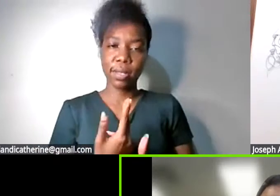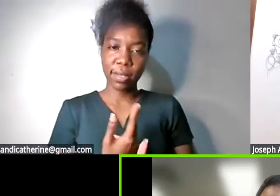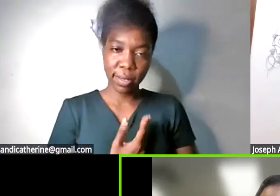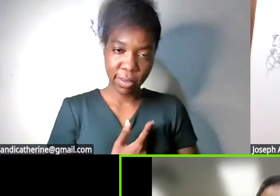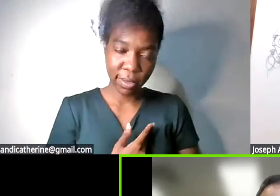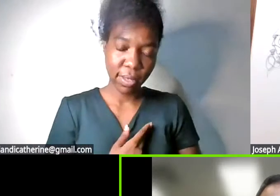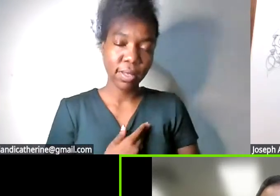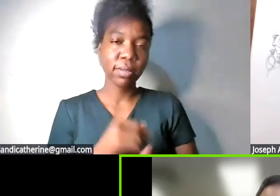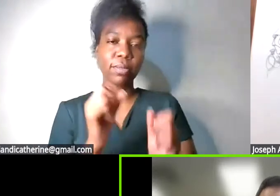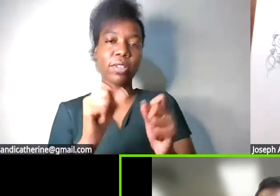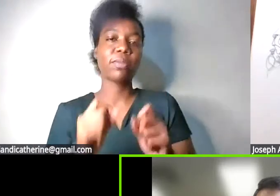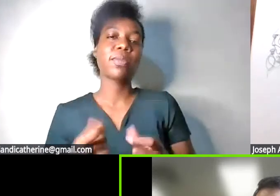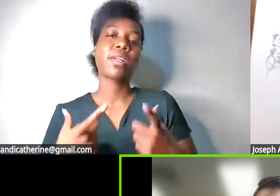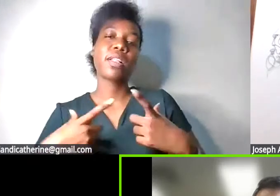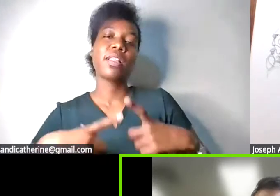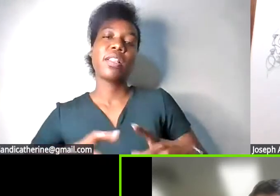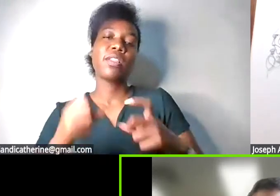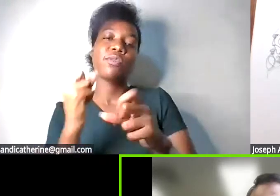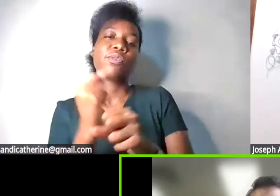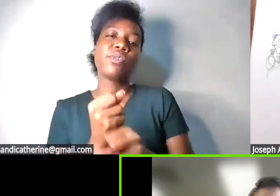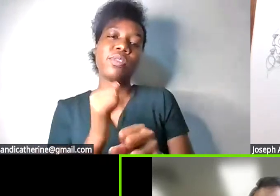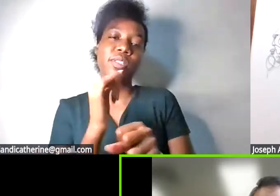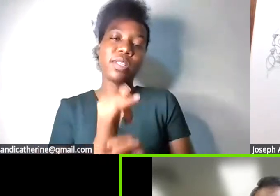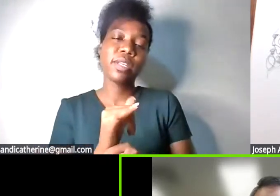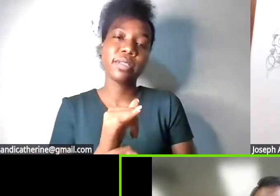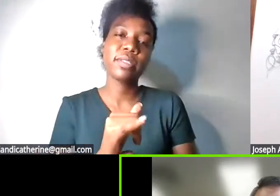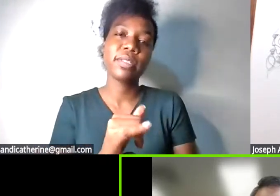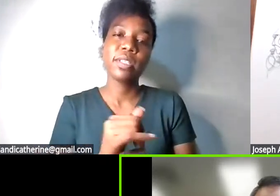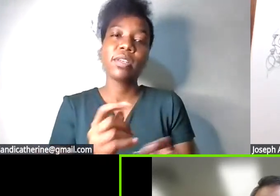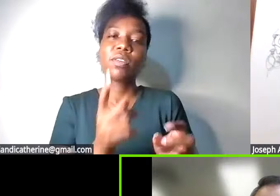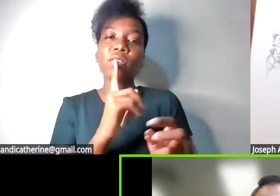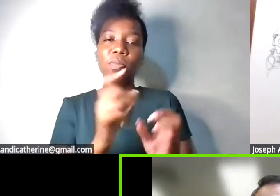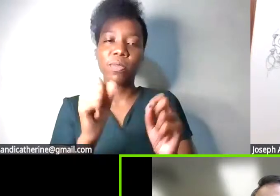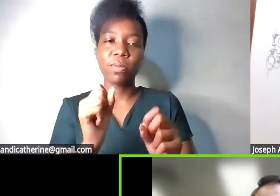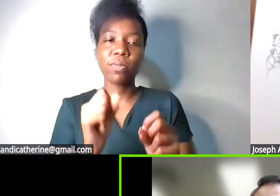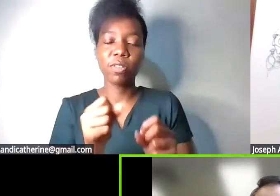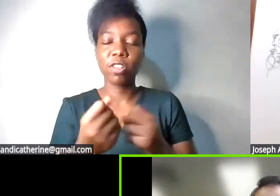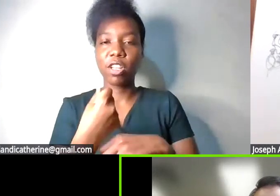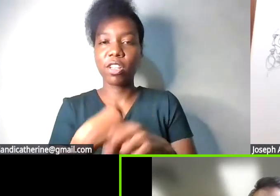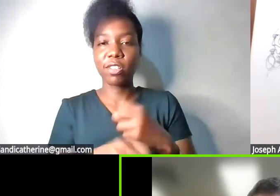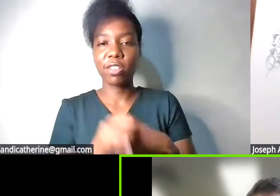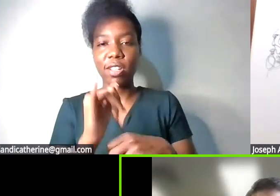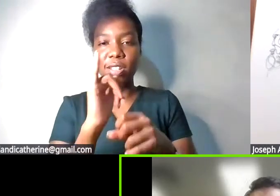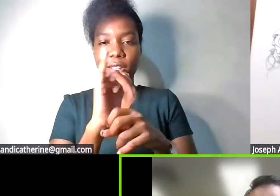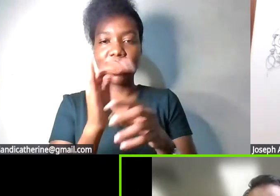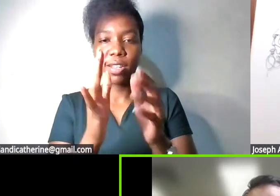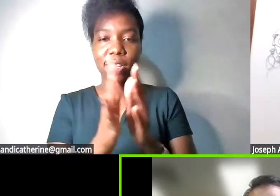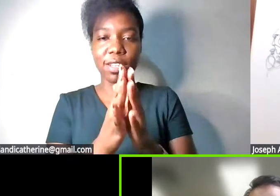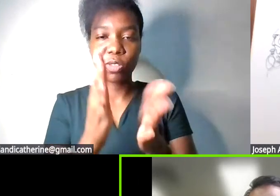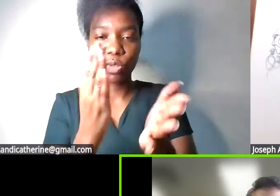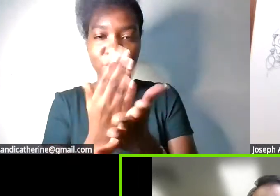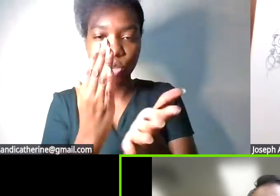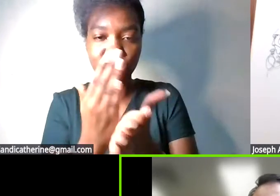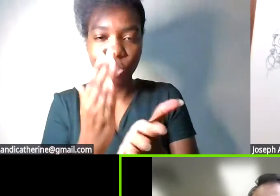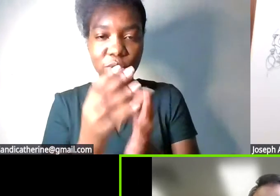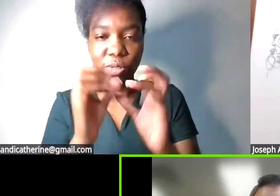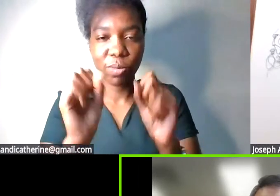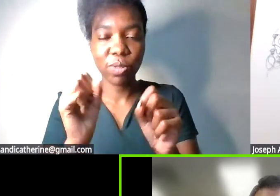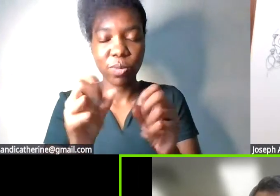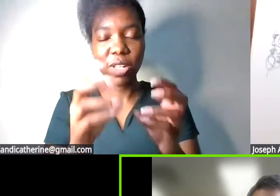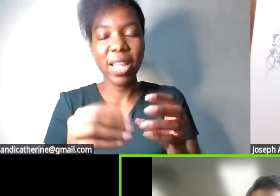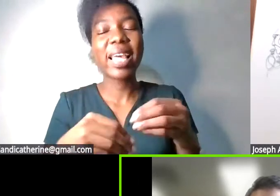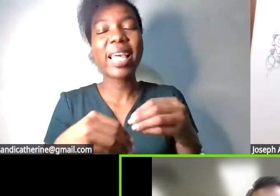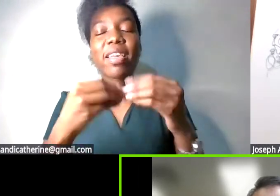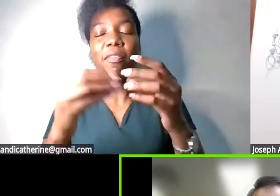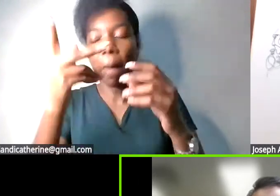breaks, right? They don't have to be tied into, I only take the summer off. It really gives them that power to choose and the parents to